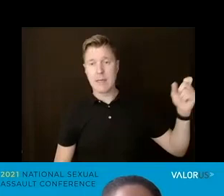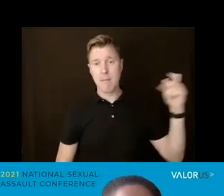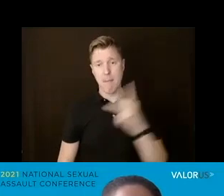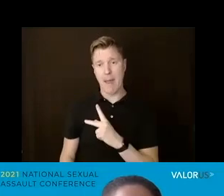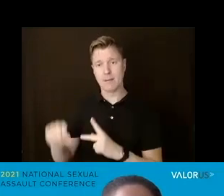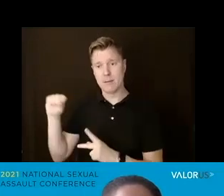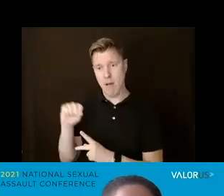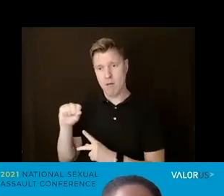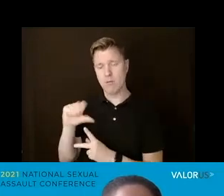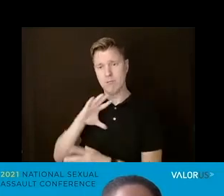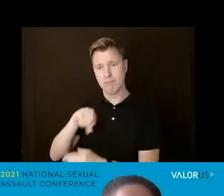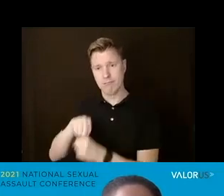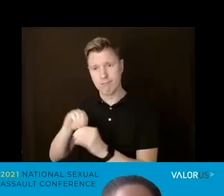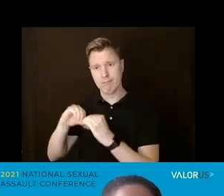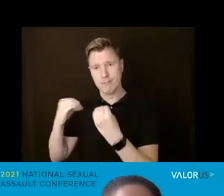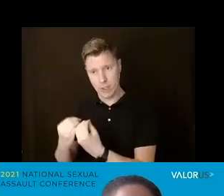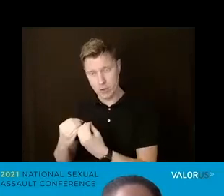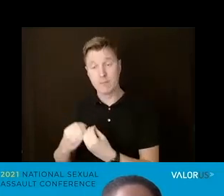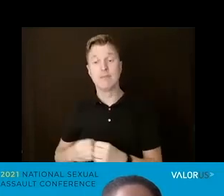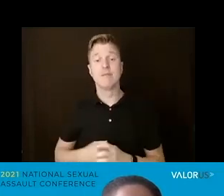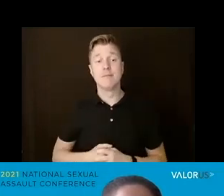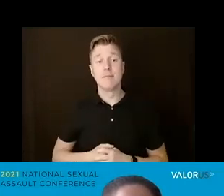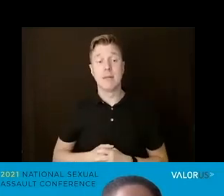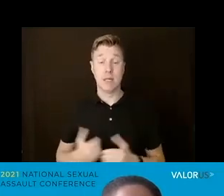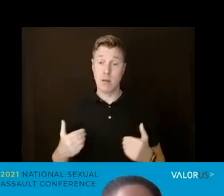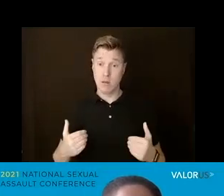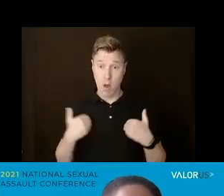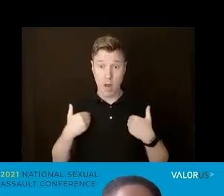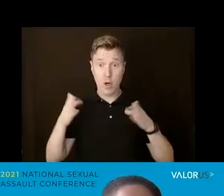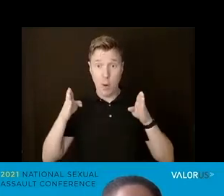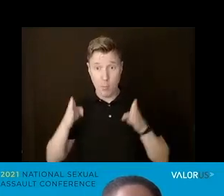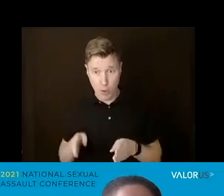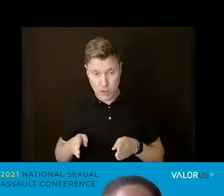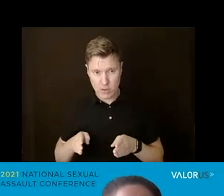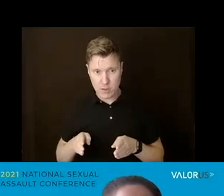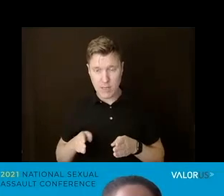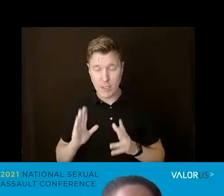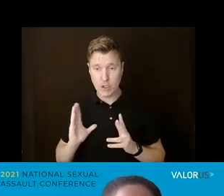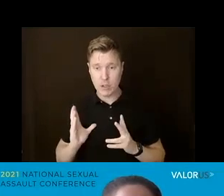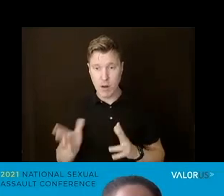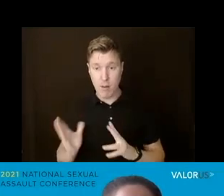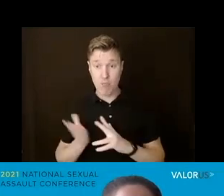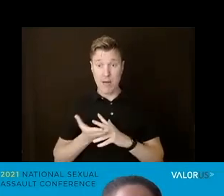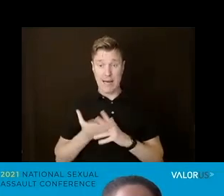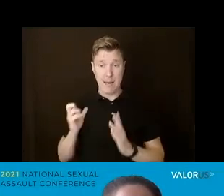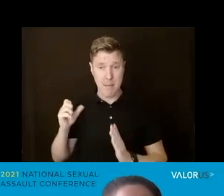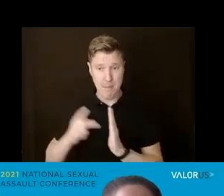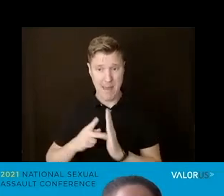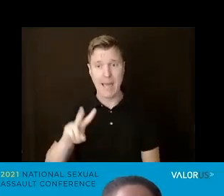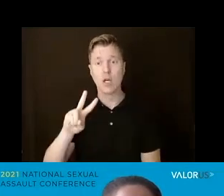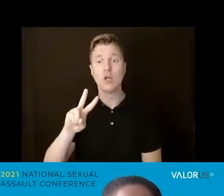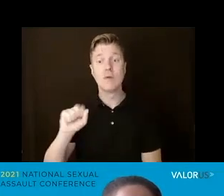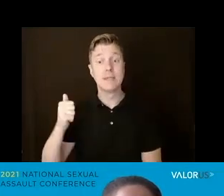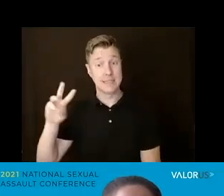this organization as a young person, and then took a break and came back in 2016 as the executive